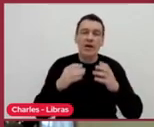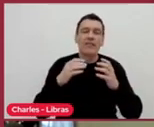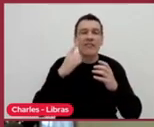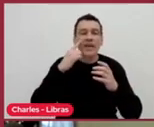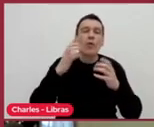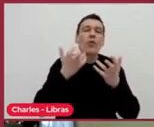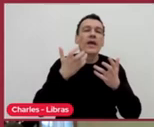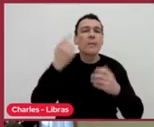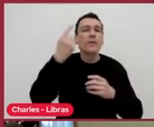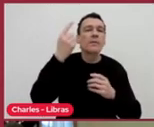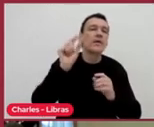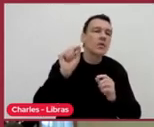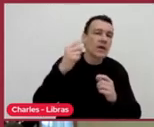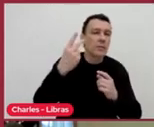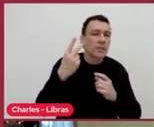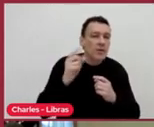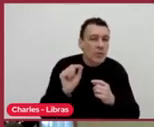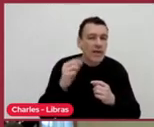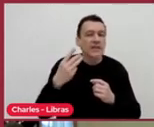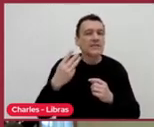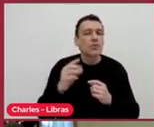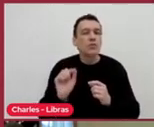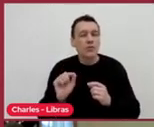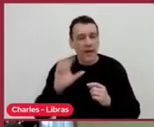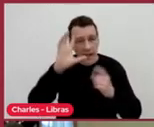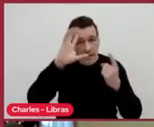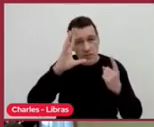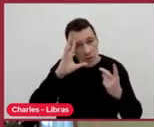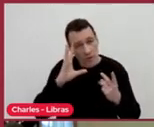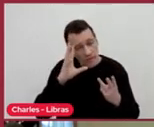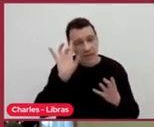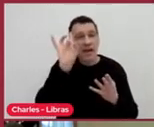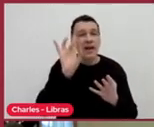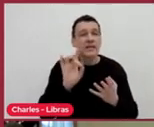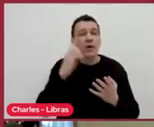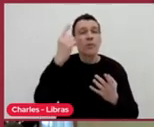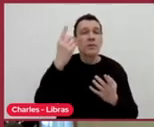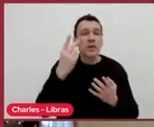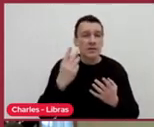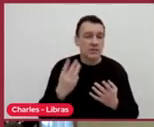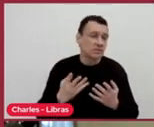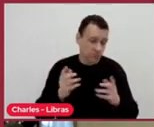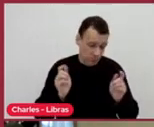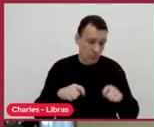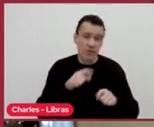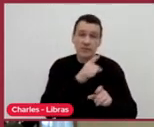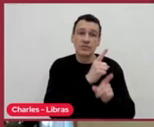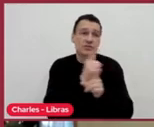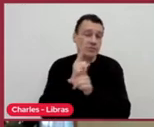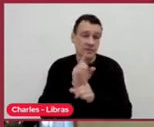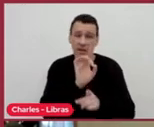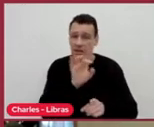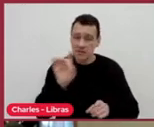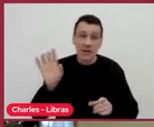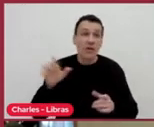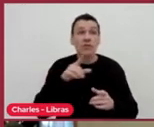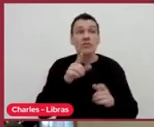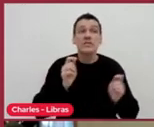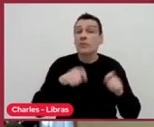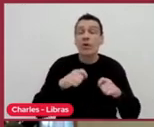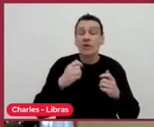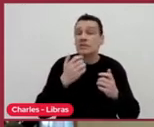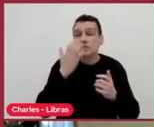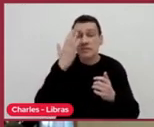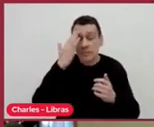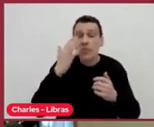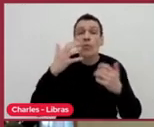So you have resolvers that return the same data. You can define if one is more prioritized than